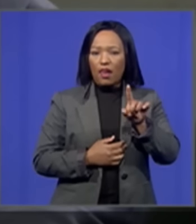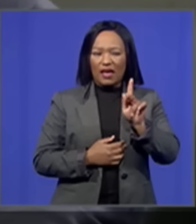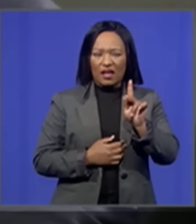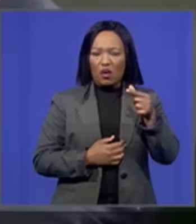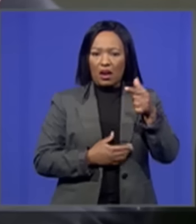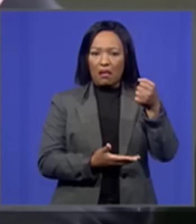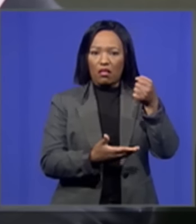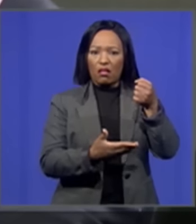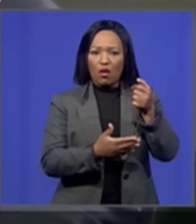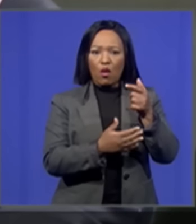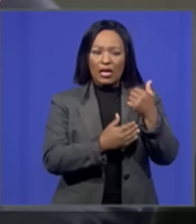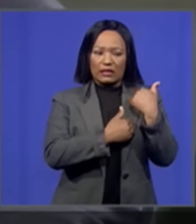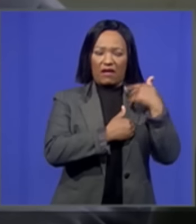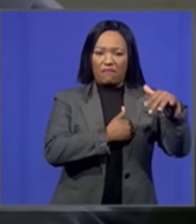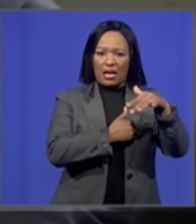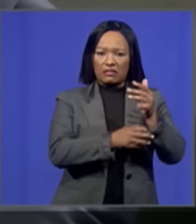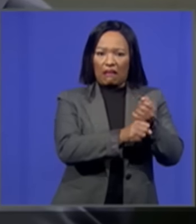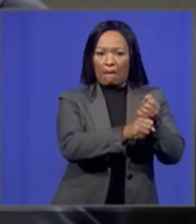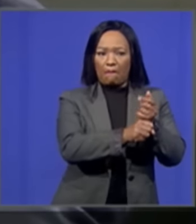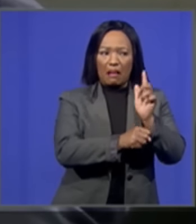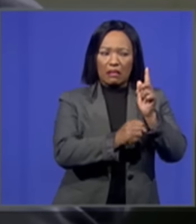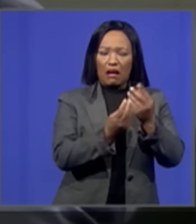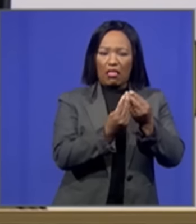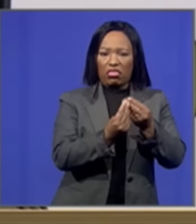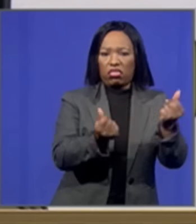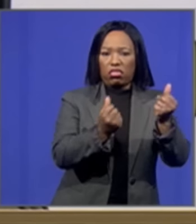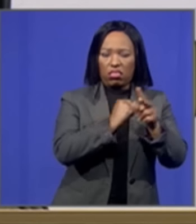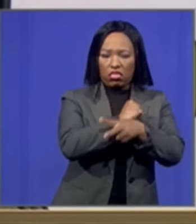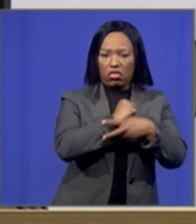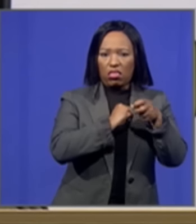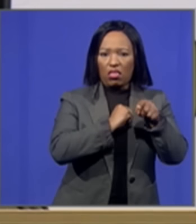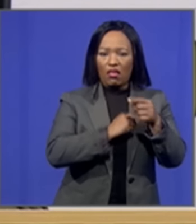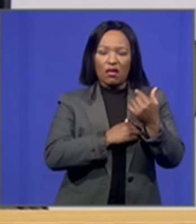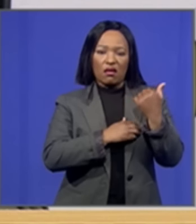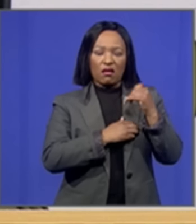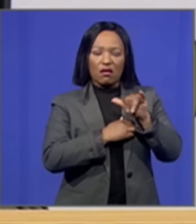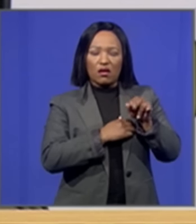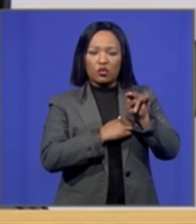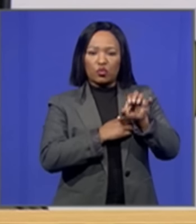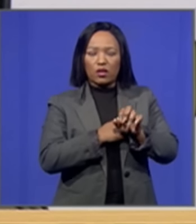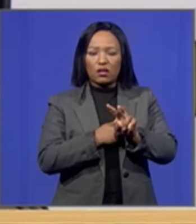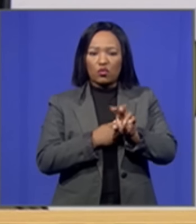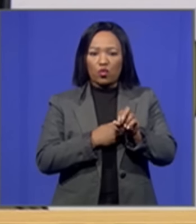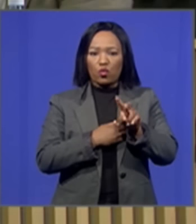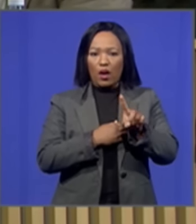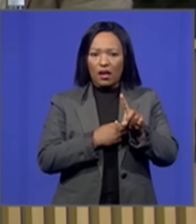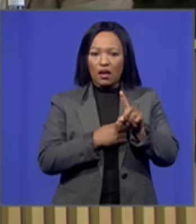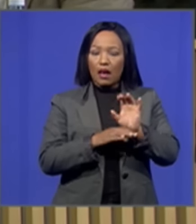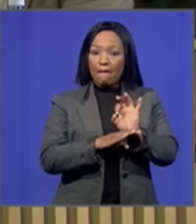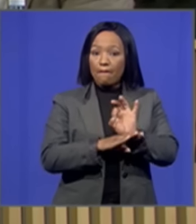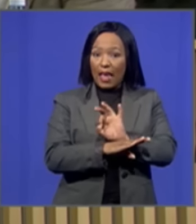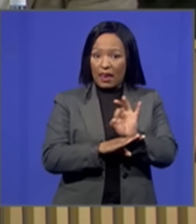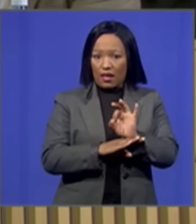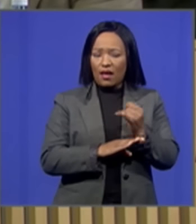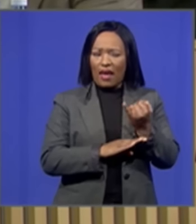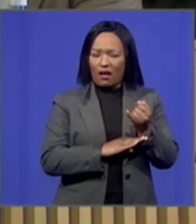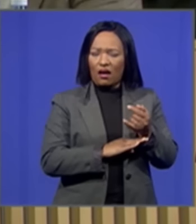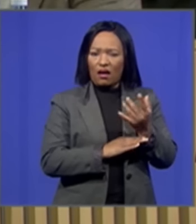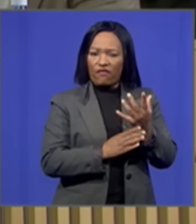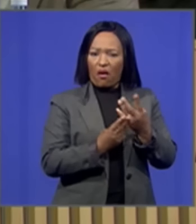e bolokilwe gone kwa Port Shepstone ka Seetebosigo wa 2021 mo tiragalong e go neng go twe e ne e rulagantswe.